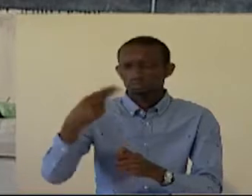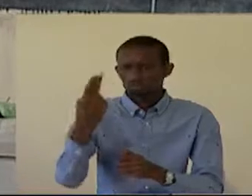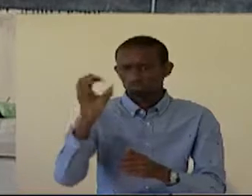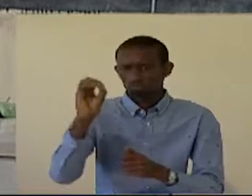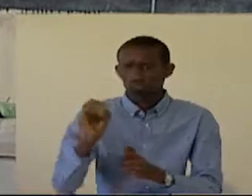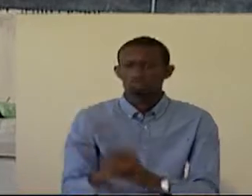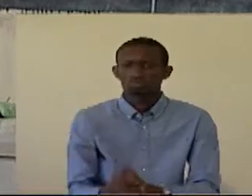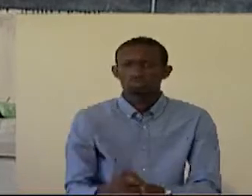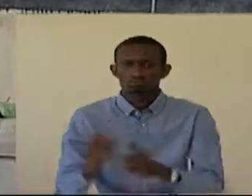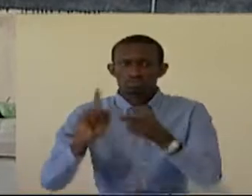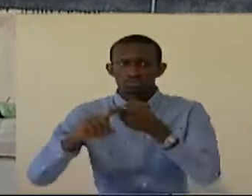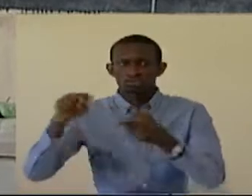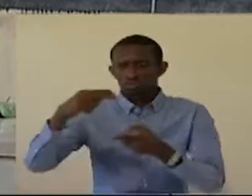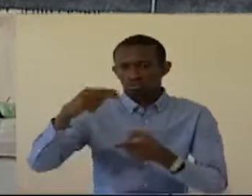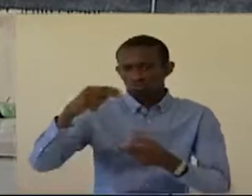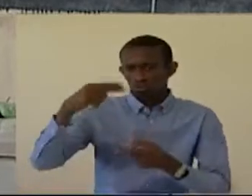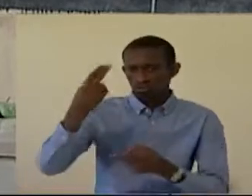get? We get CH3,